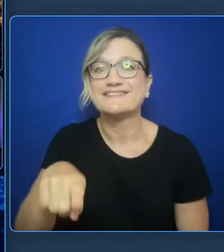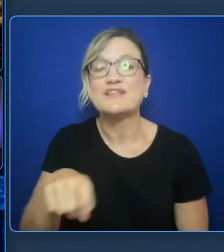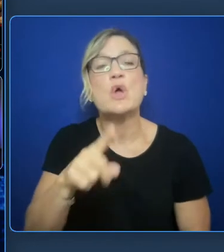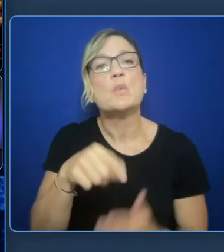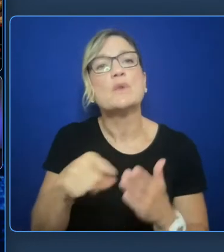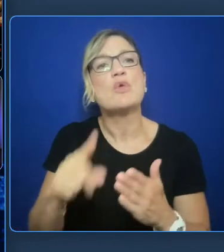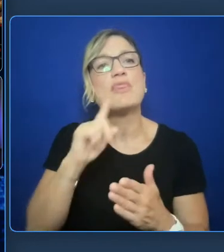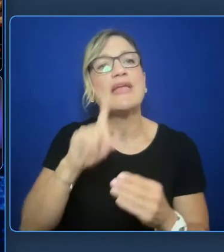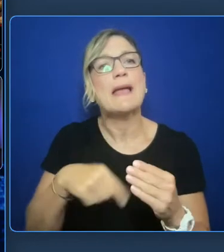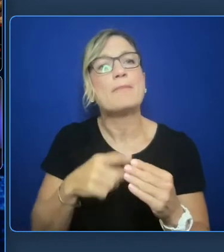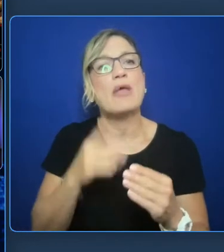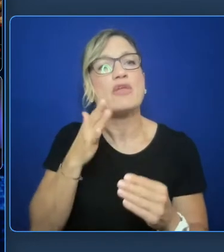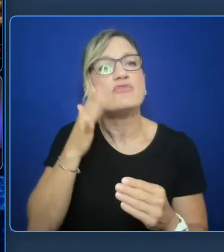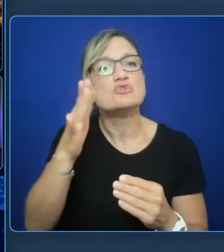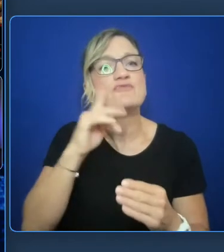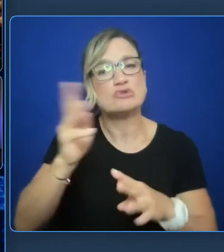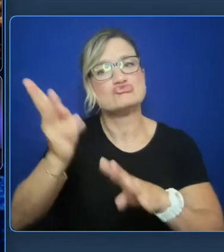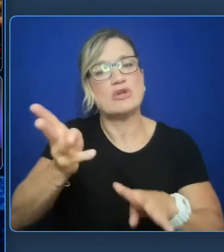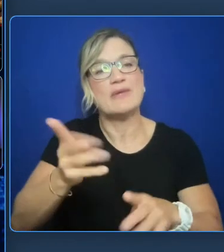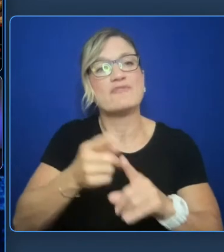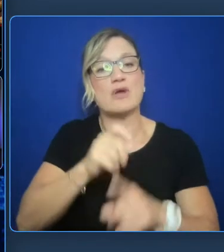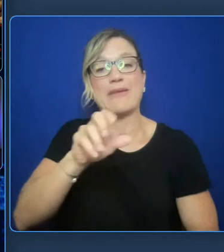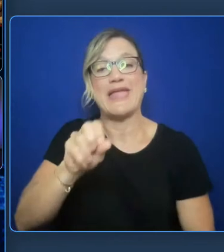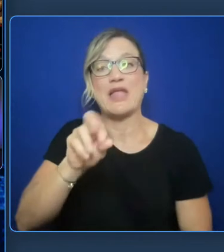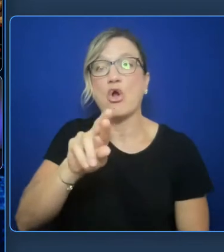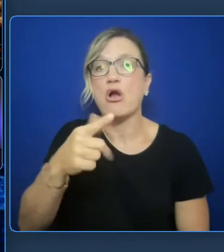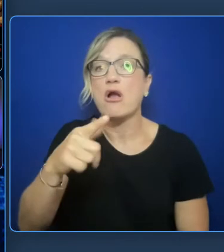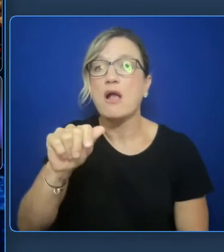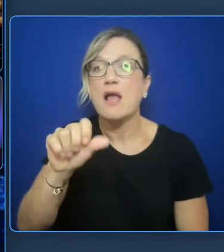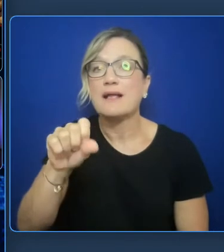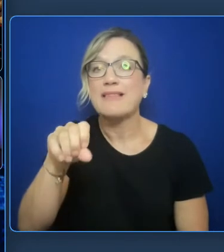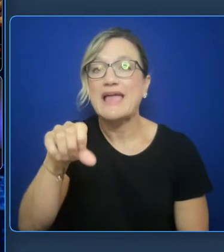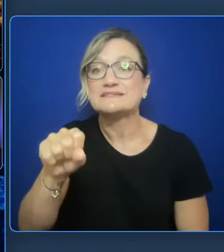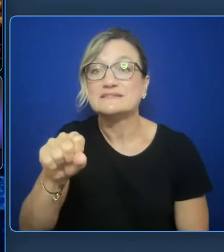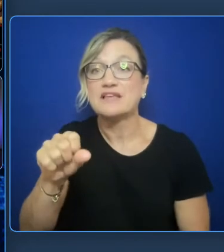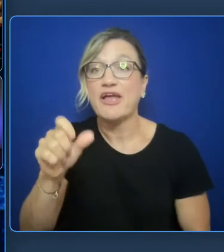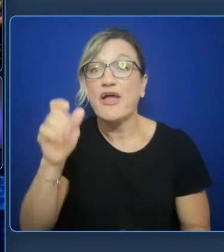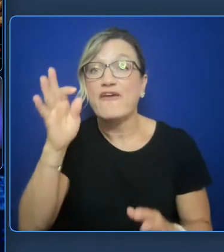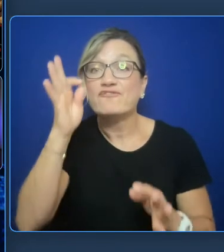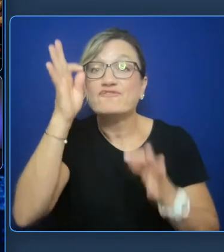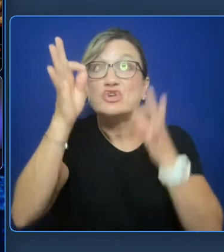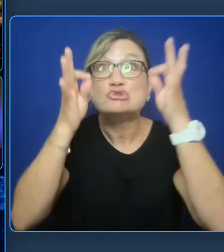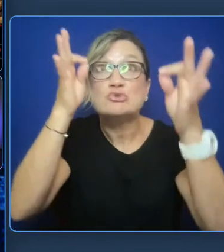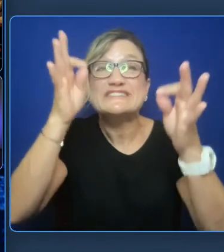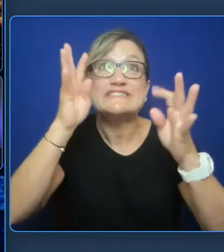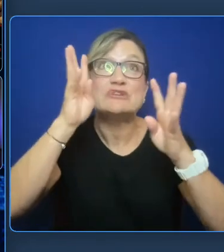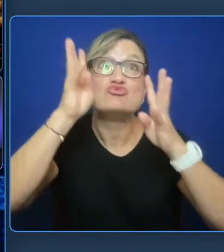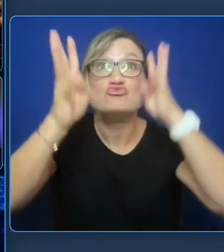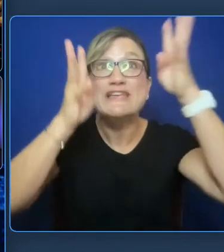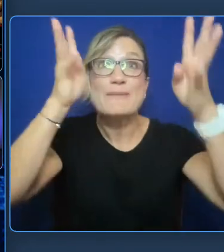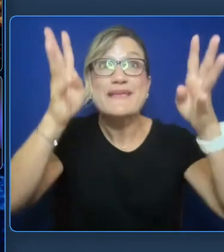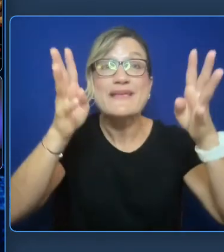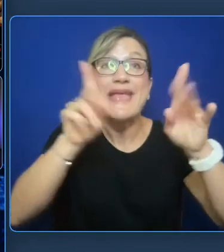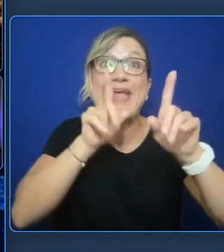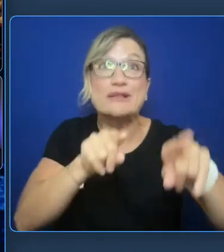the future of streaming from AR glasses? Futuristic, dreamy answers are good.